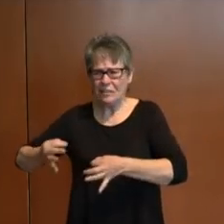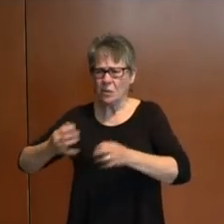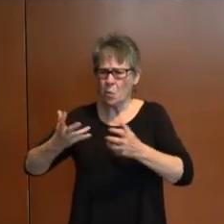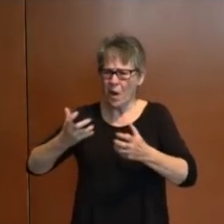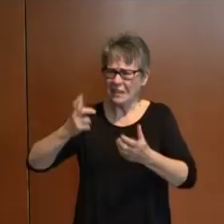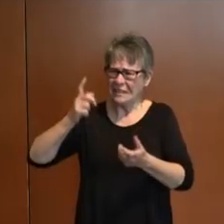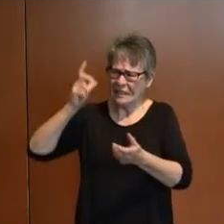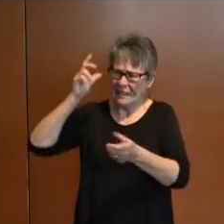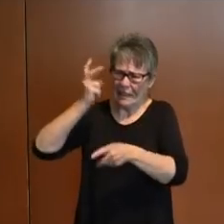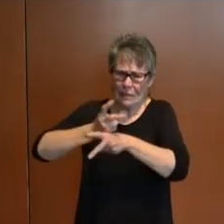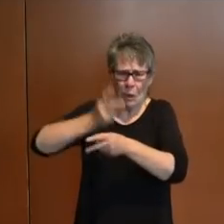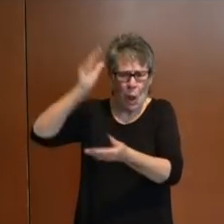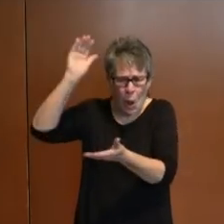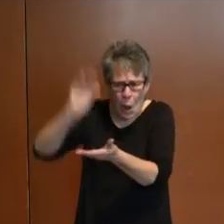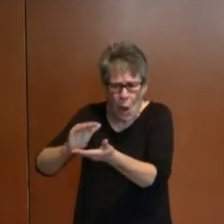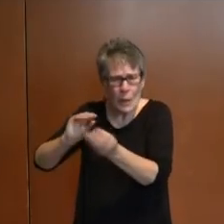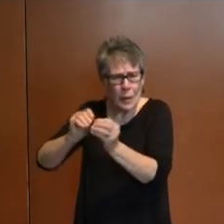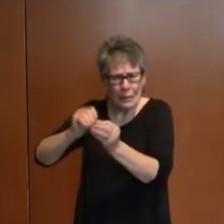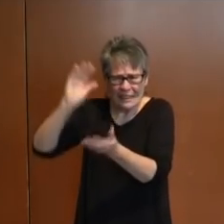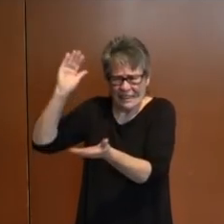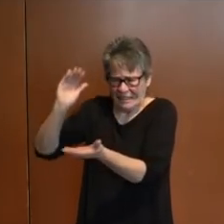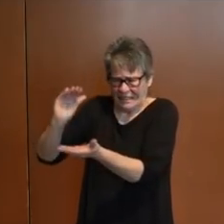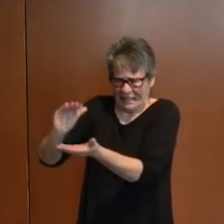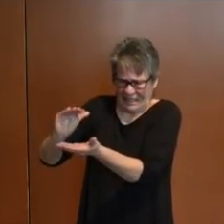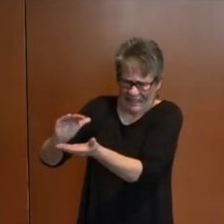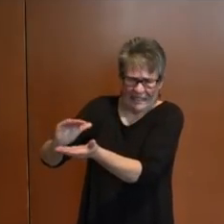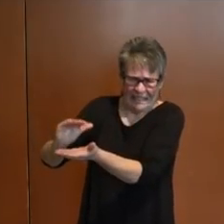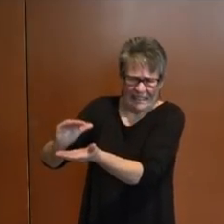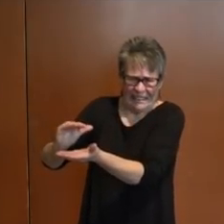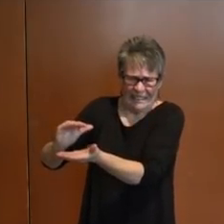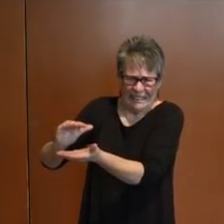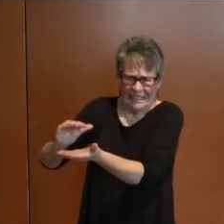keep that curve as flat as possible. We take the